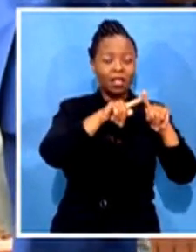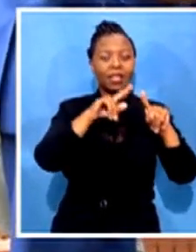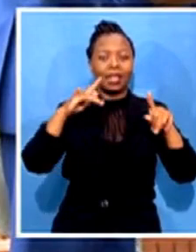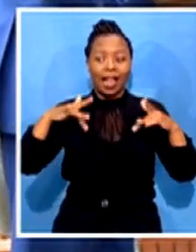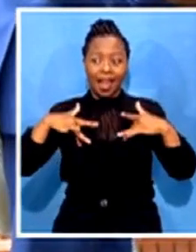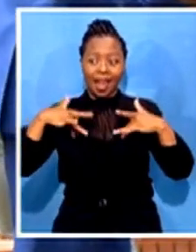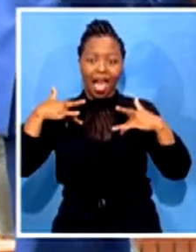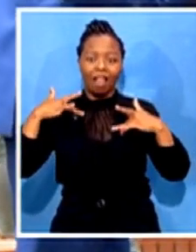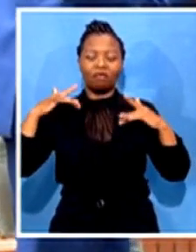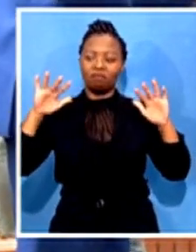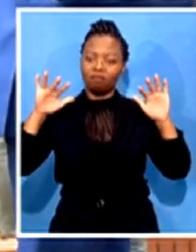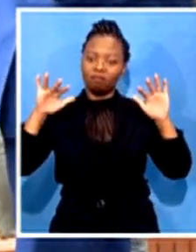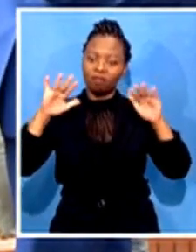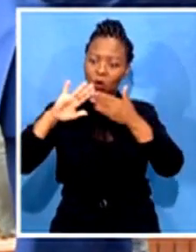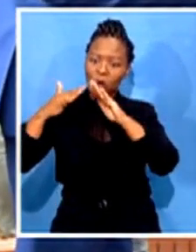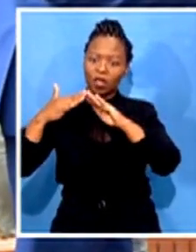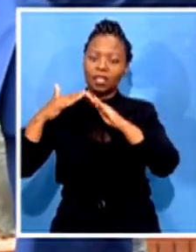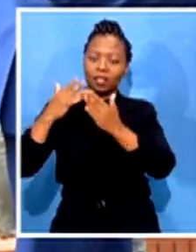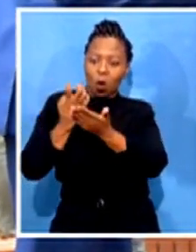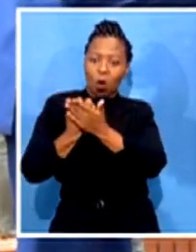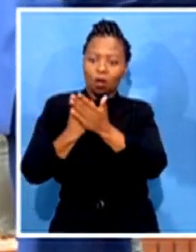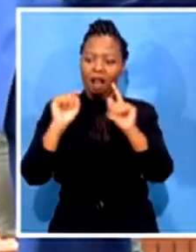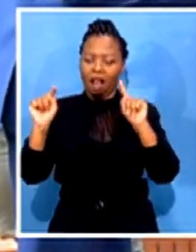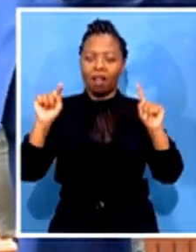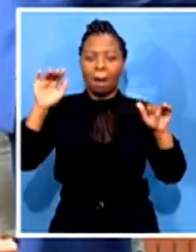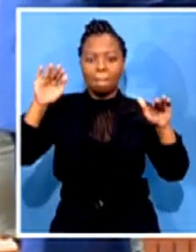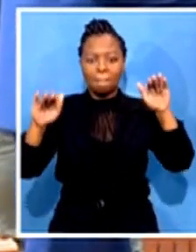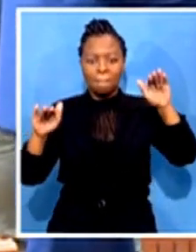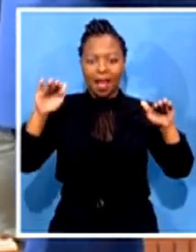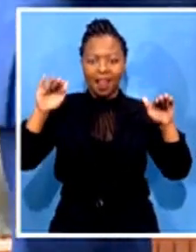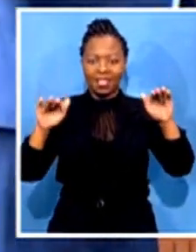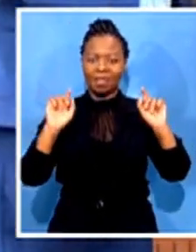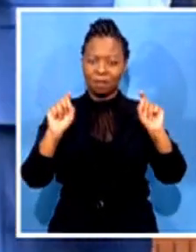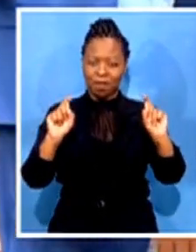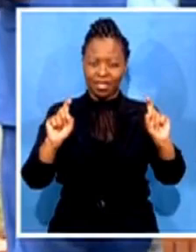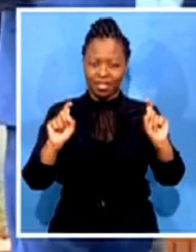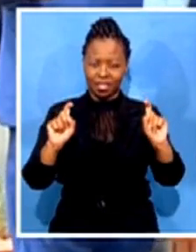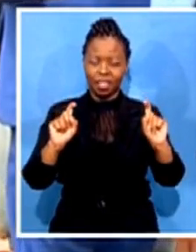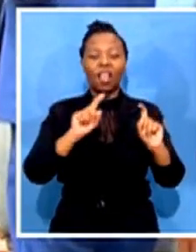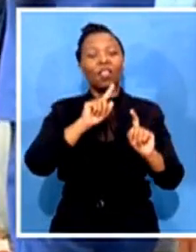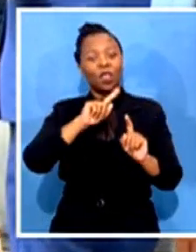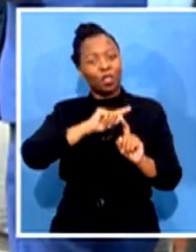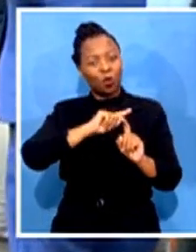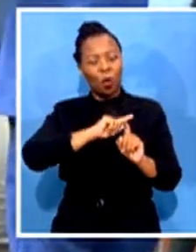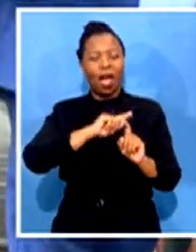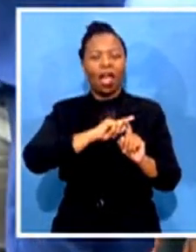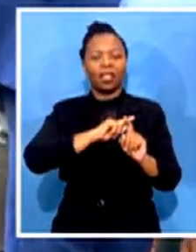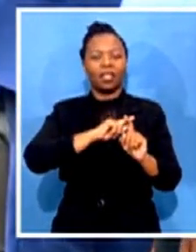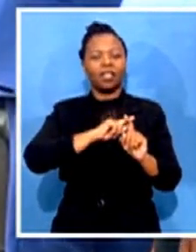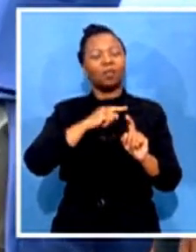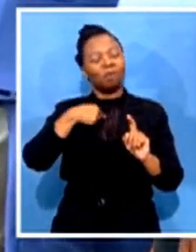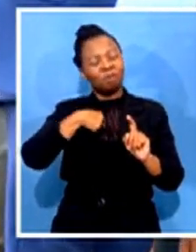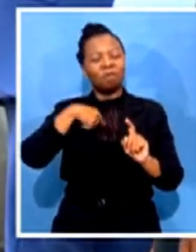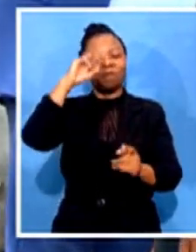ngokomnotho. Yingakho futhi through MECPLA sesithatha i-decision yokuthi sipartnerishe